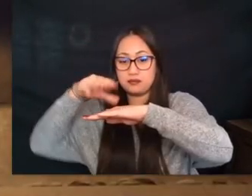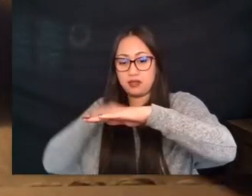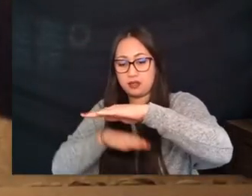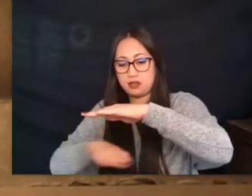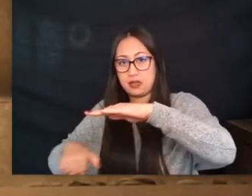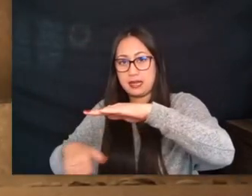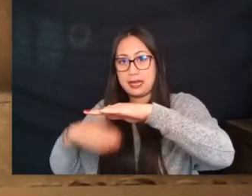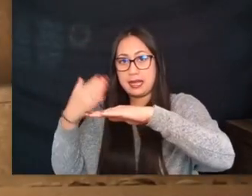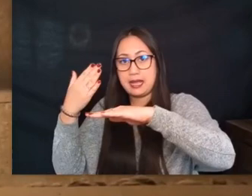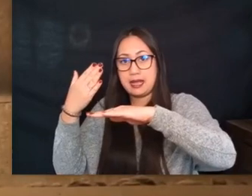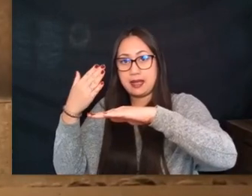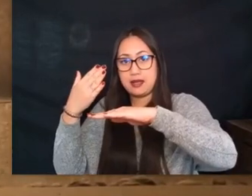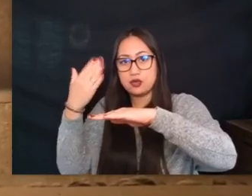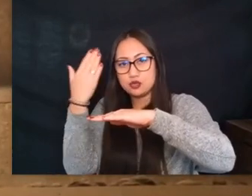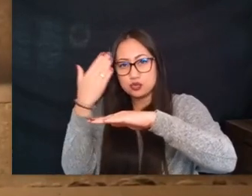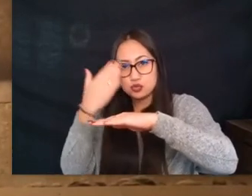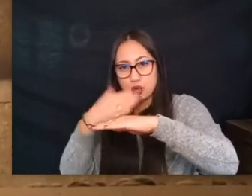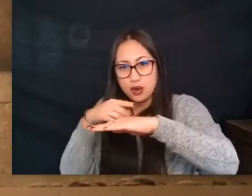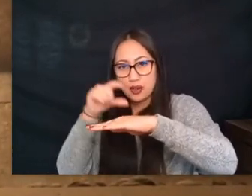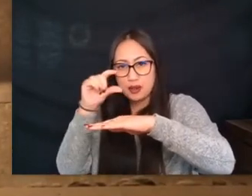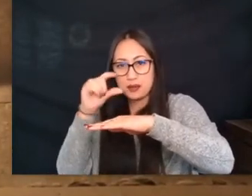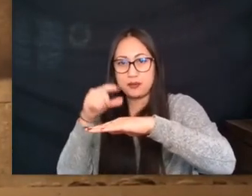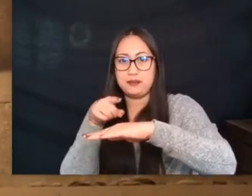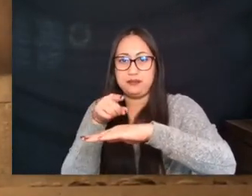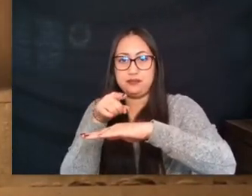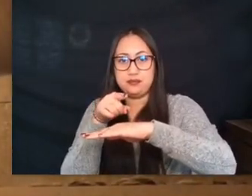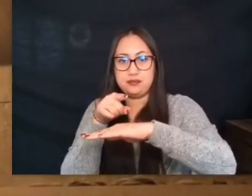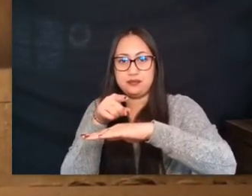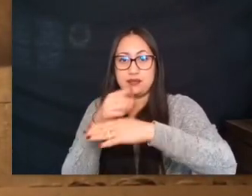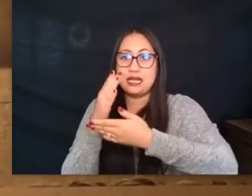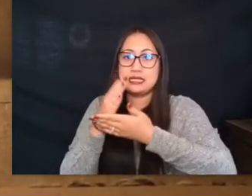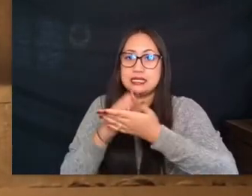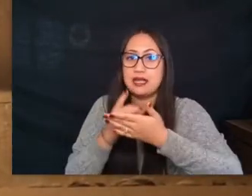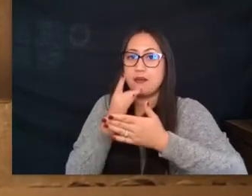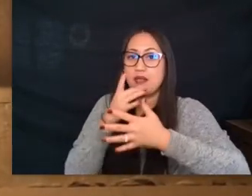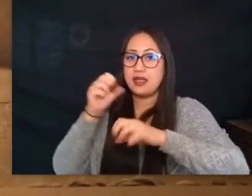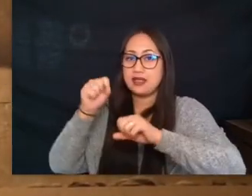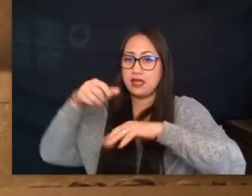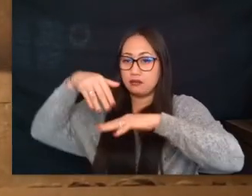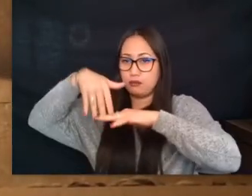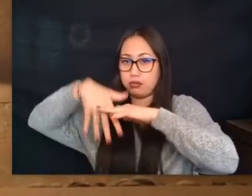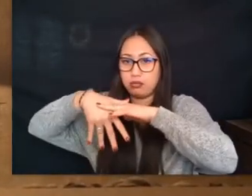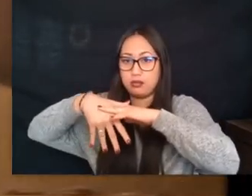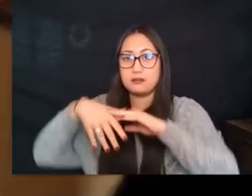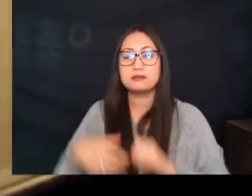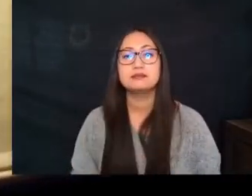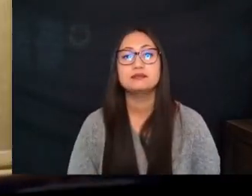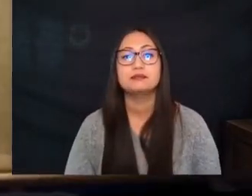sharp outline of a translucent object, while still letting some of the light come through in the middle.